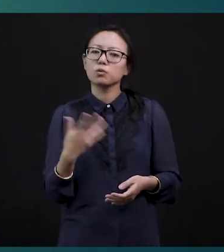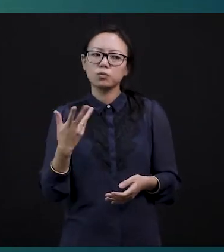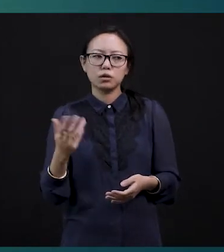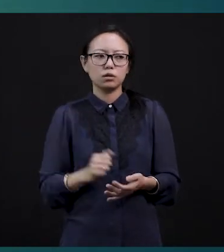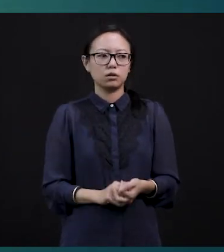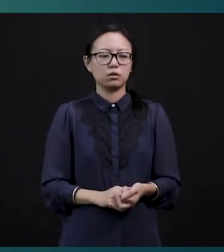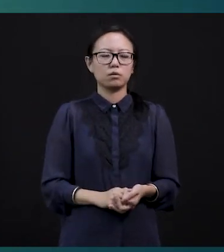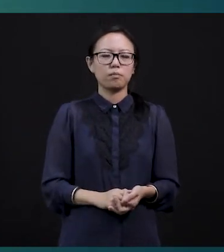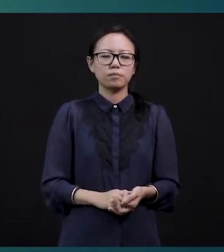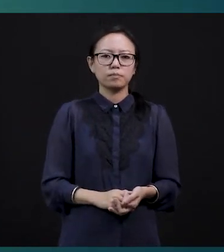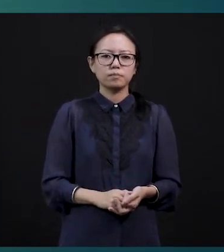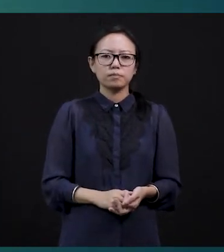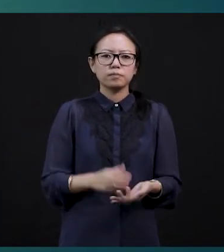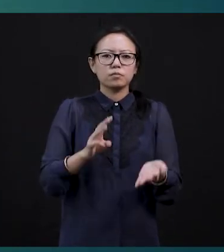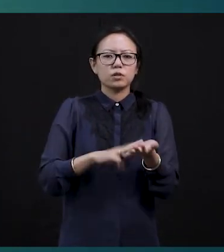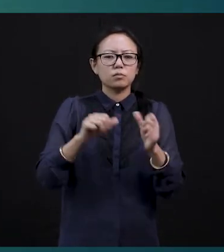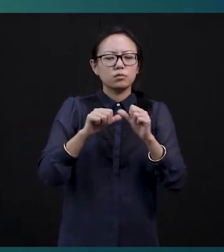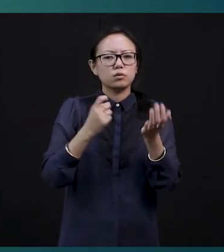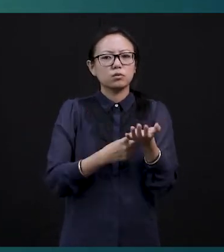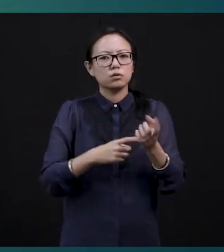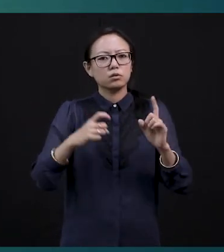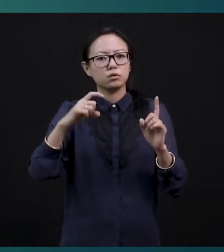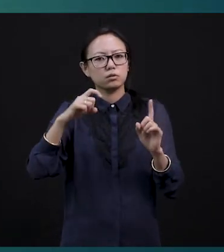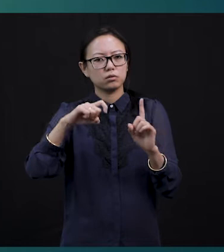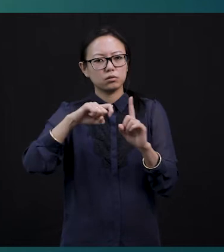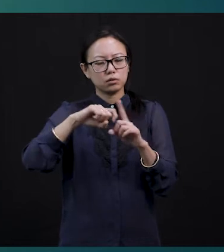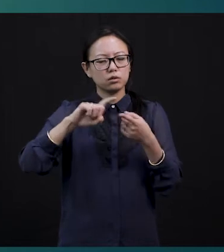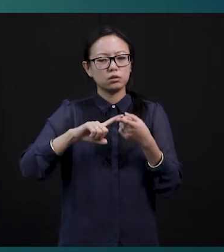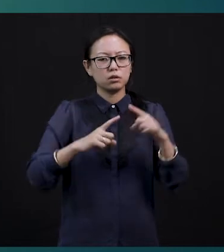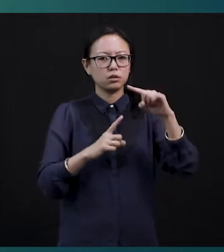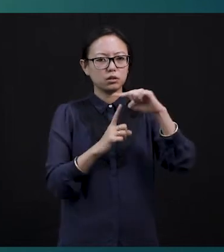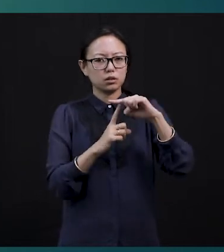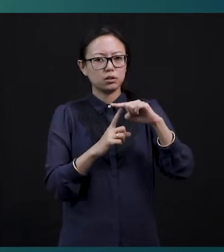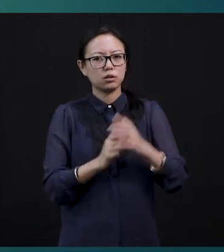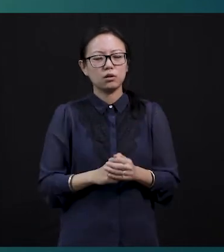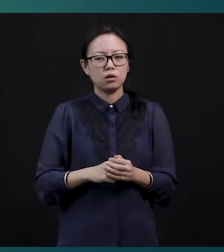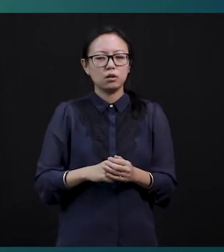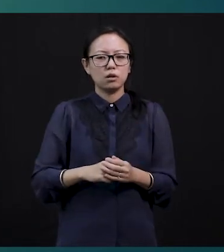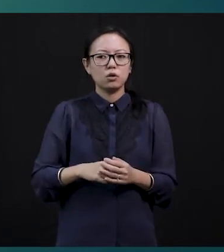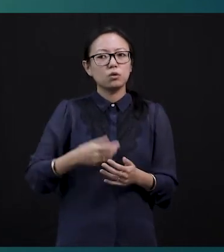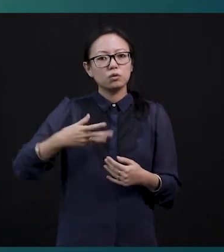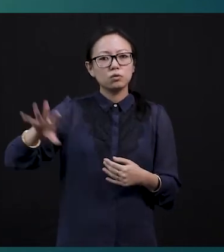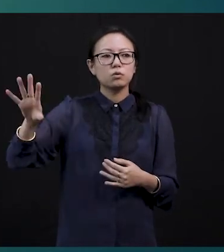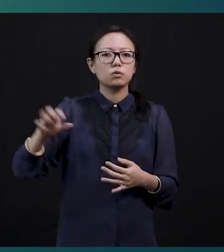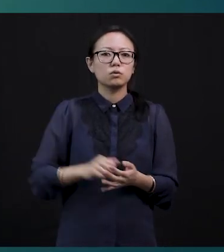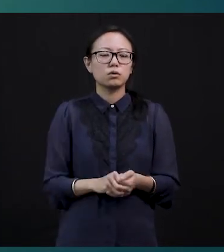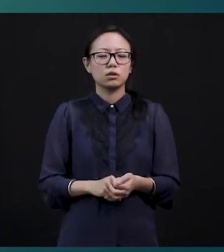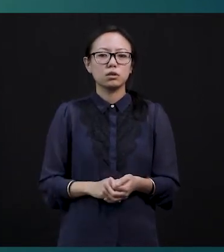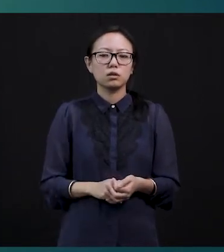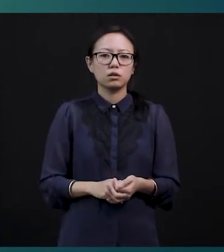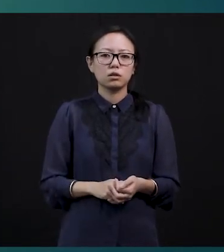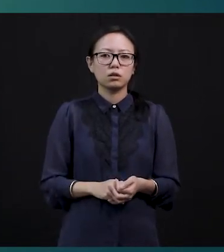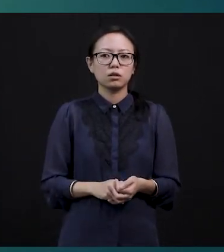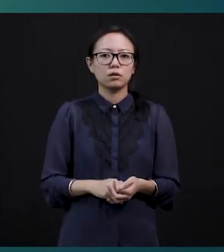So when you go to a market, the first and foremost thing that everyone needs to know is that do we have enough money? Do we